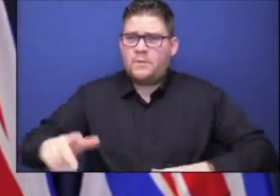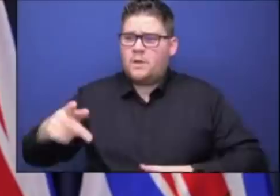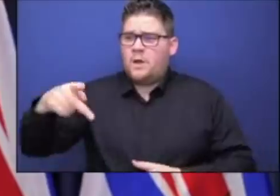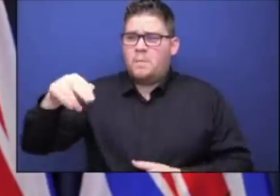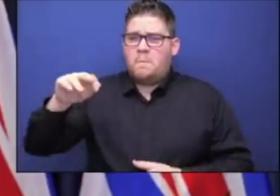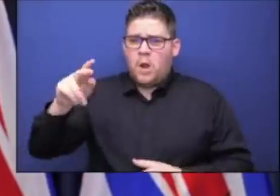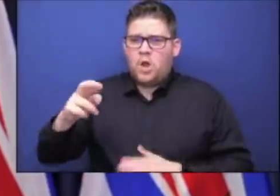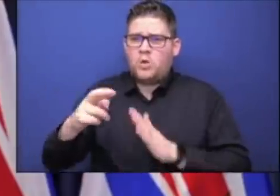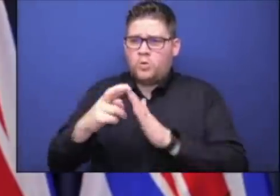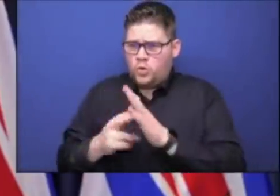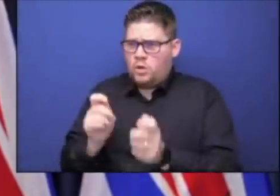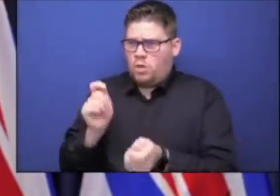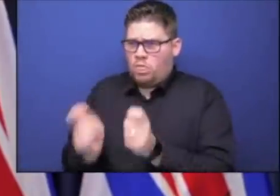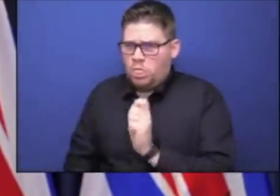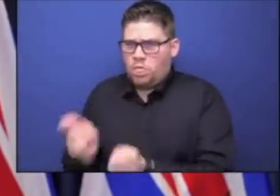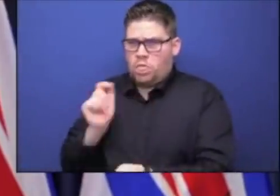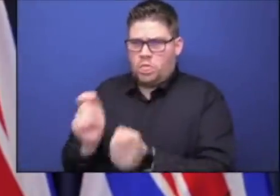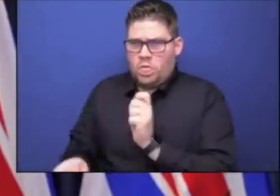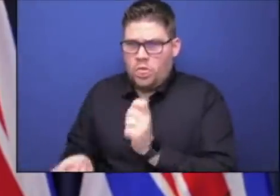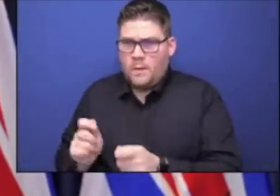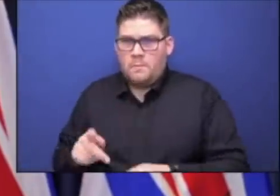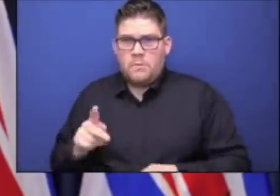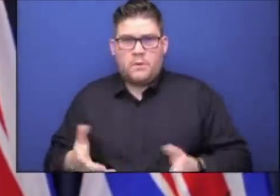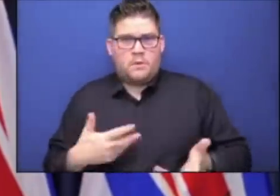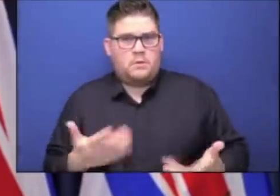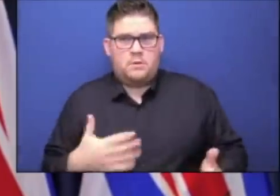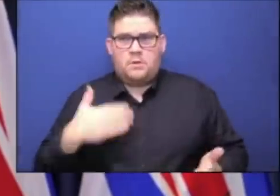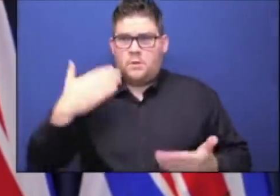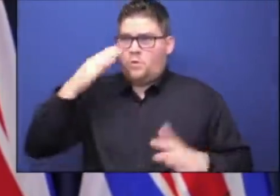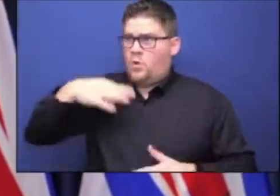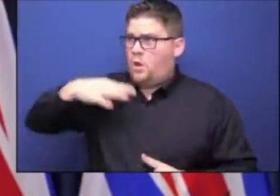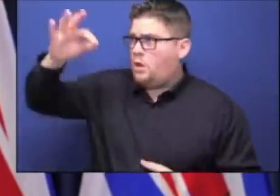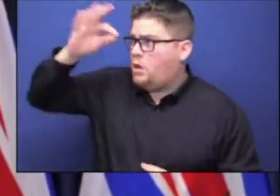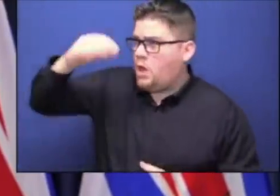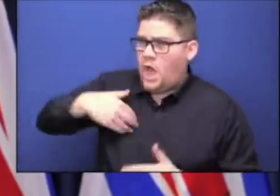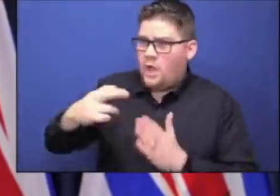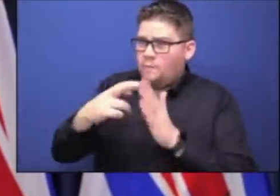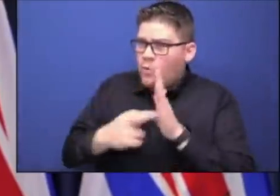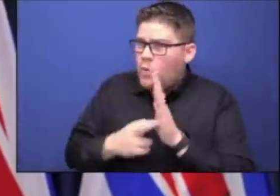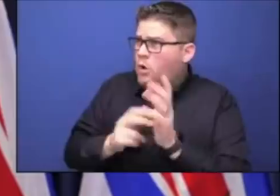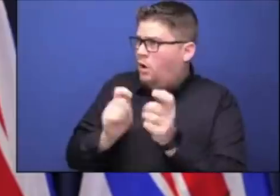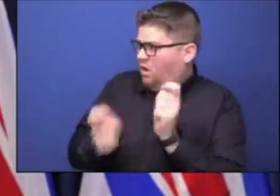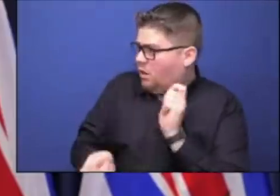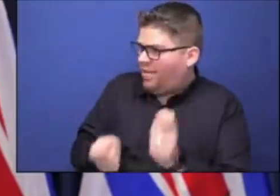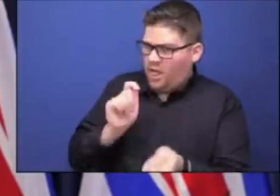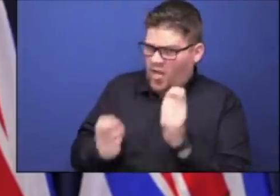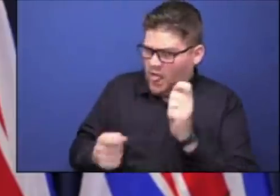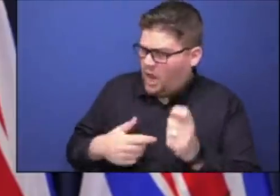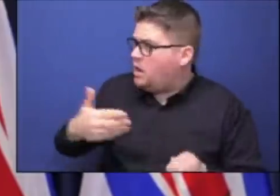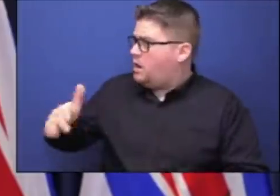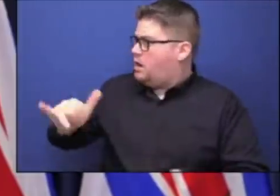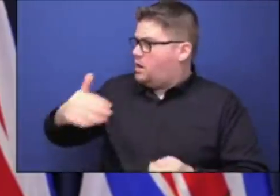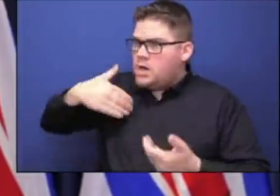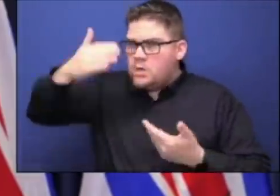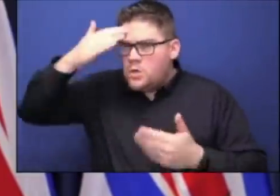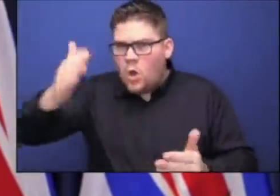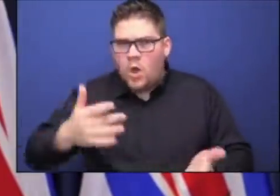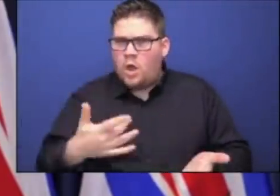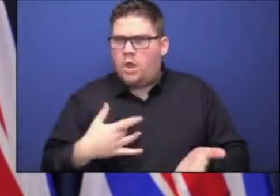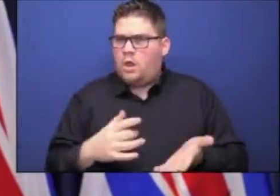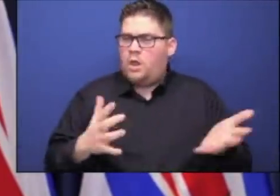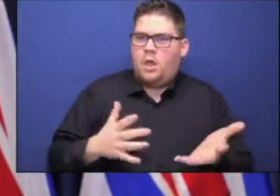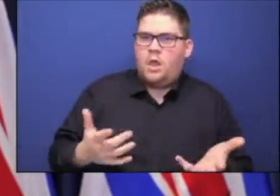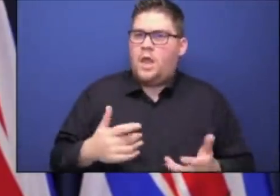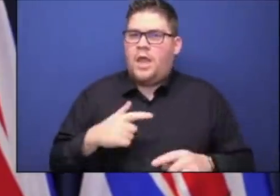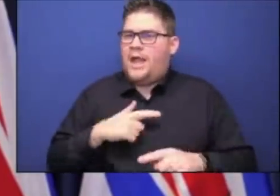them or face enforcement action from the manufactured home park if you aren't following them. You don't know what the rules are, you can't follow them. So